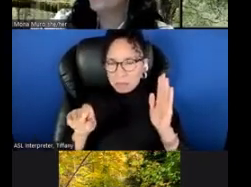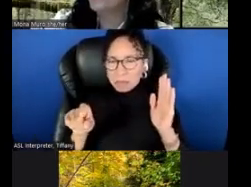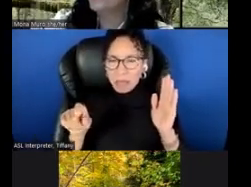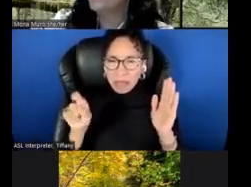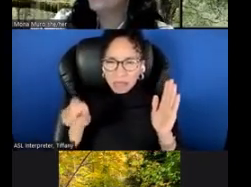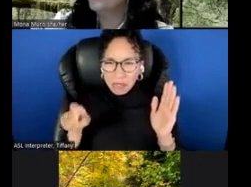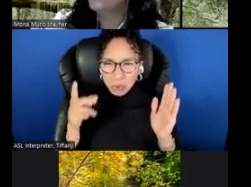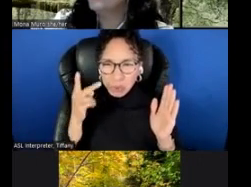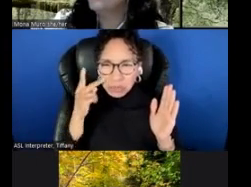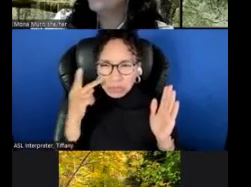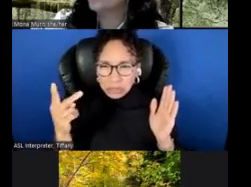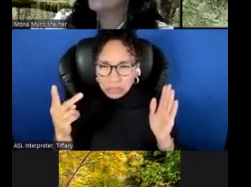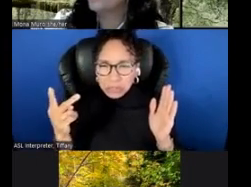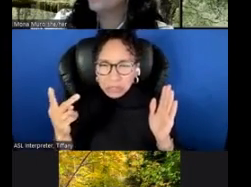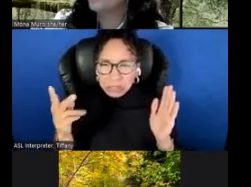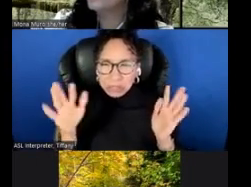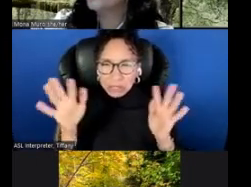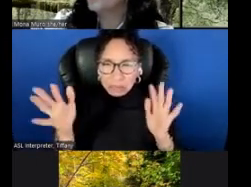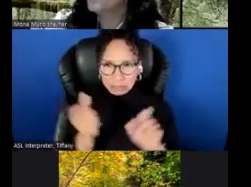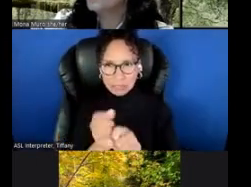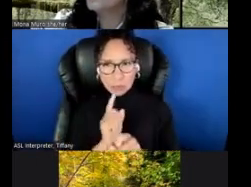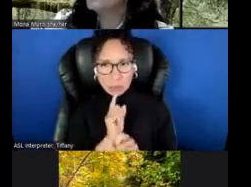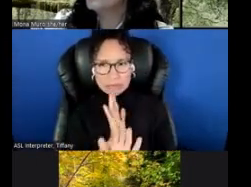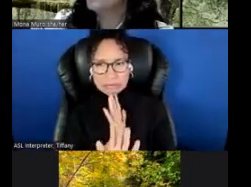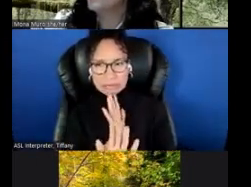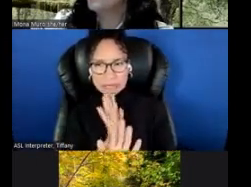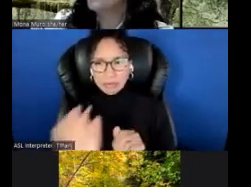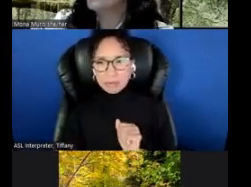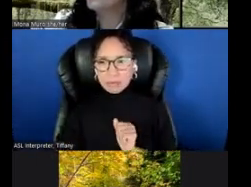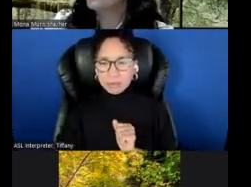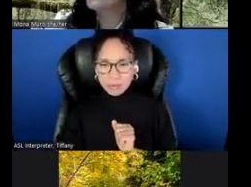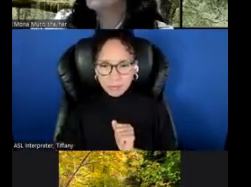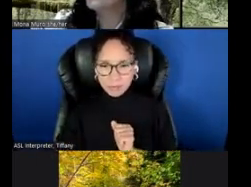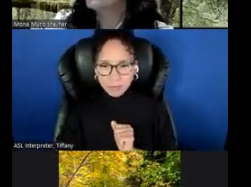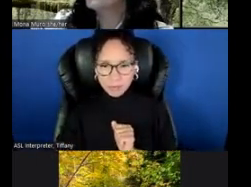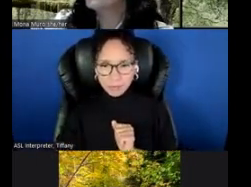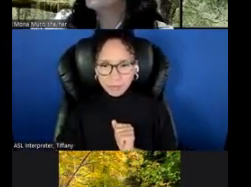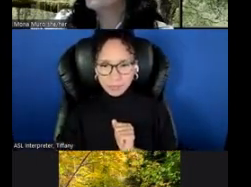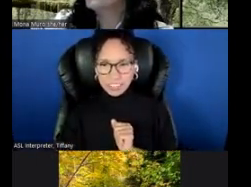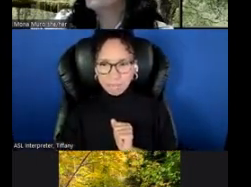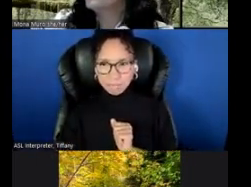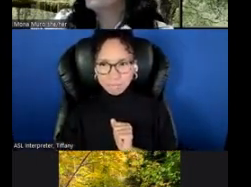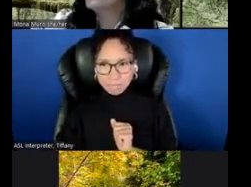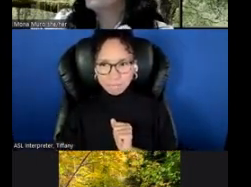let me make sure I'm not going to get this wrong.